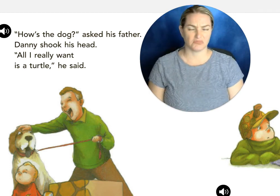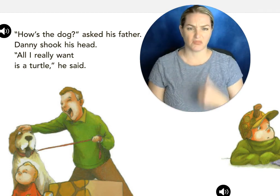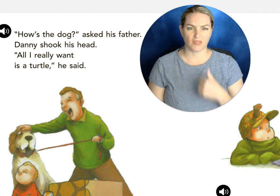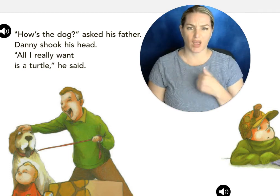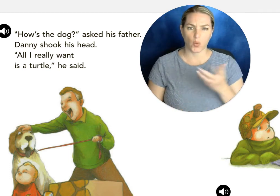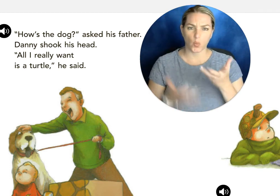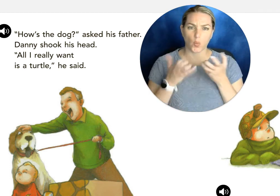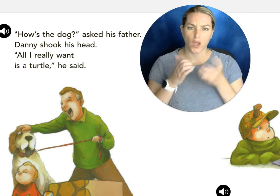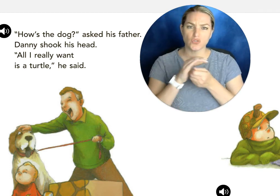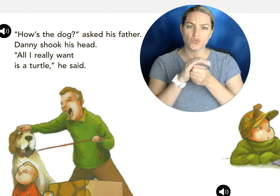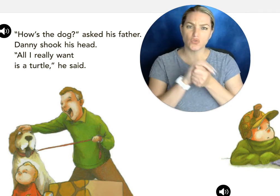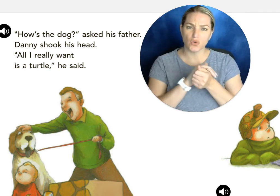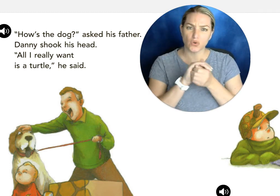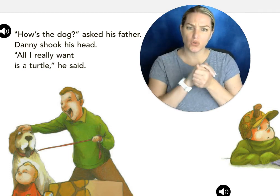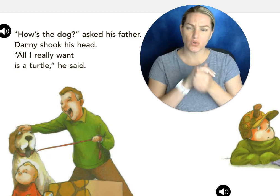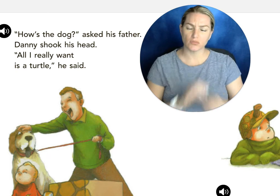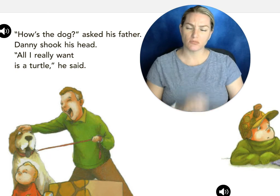he said.